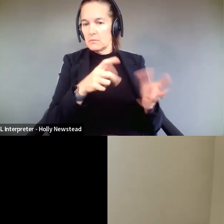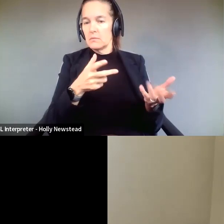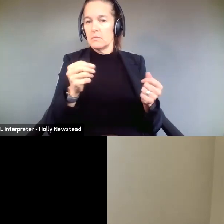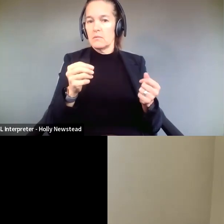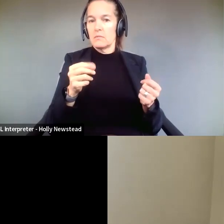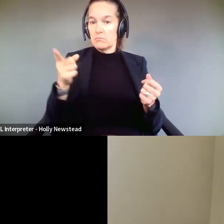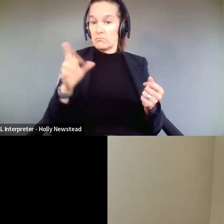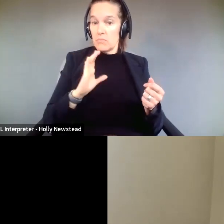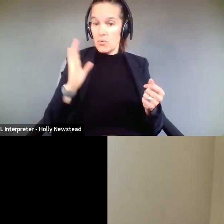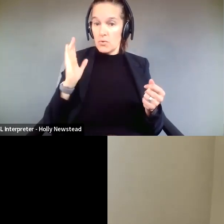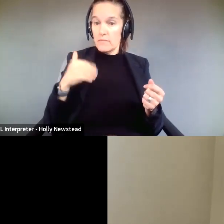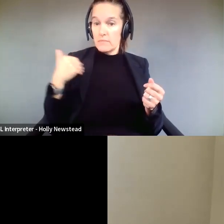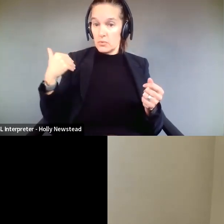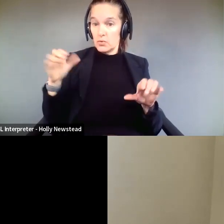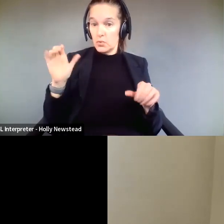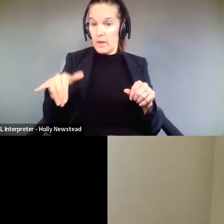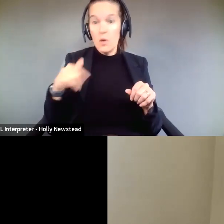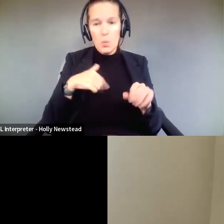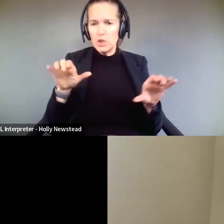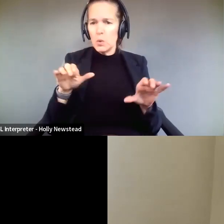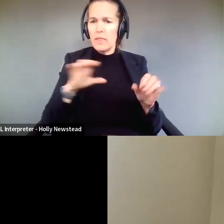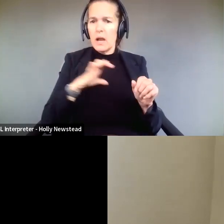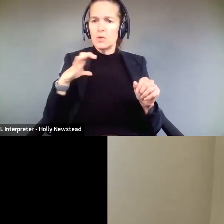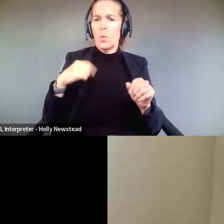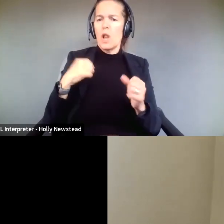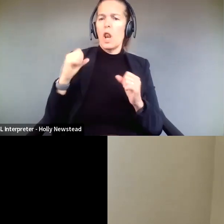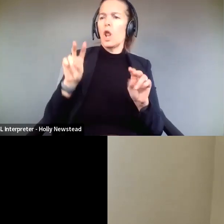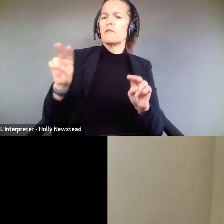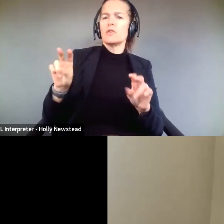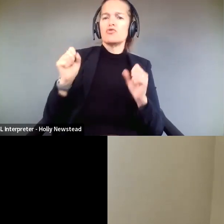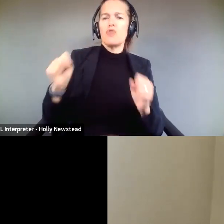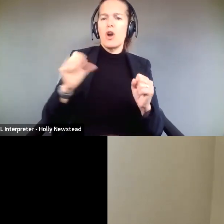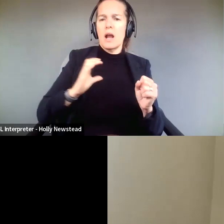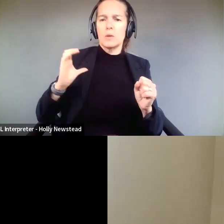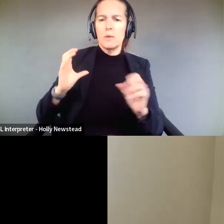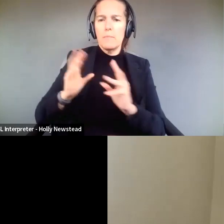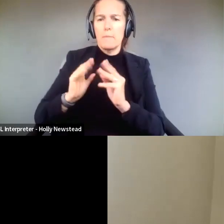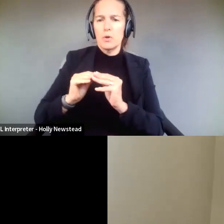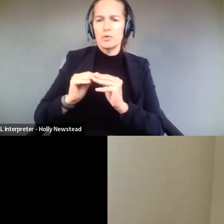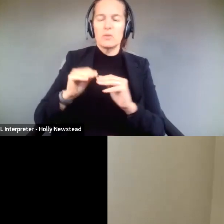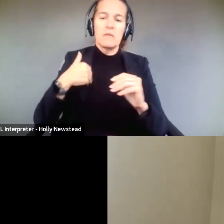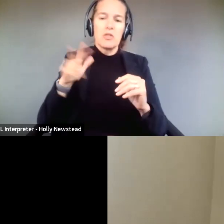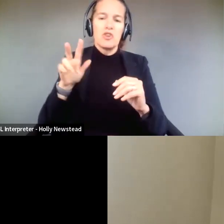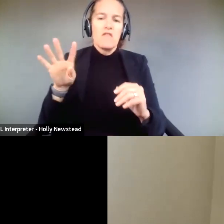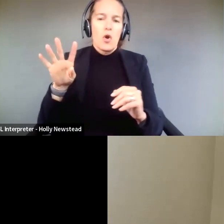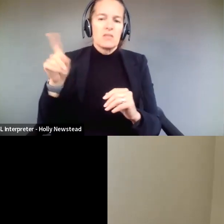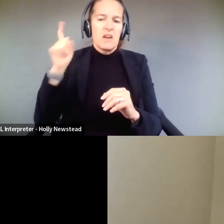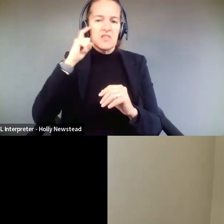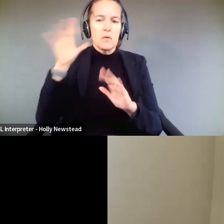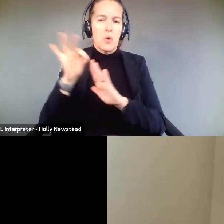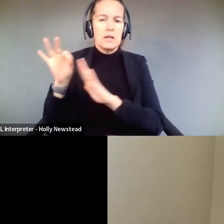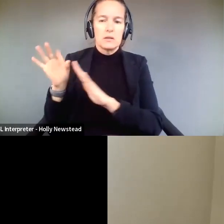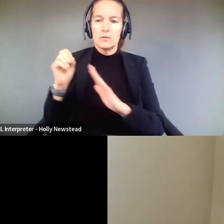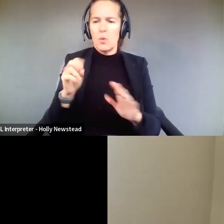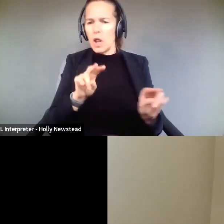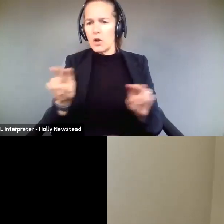Making sure we do that at the council. Look for strong council members. We have 31 council members appointed by the governor. Look for strong council members